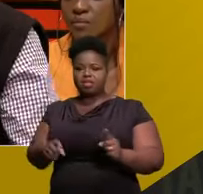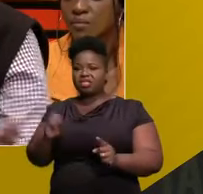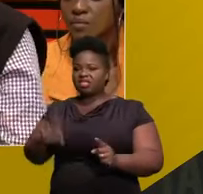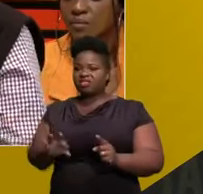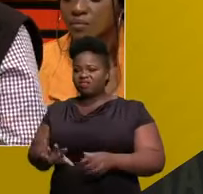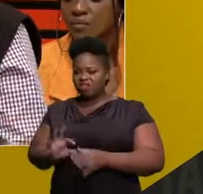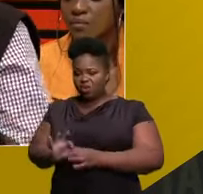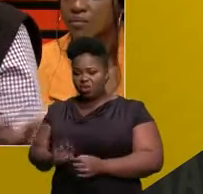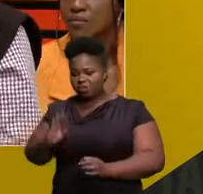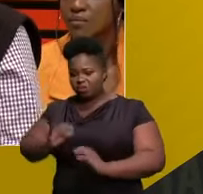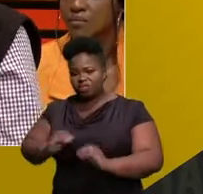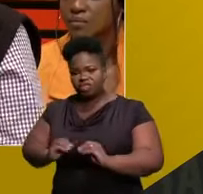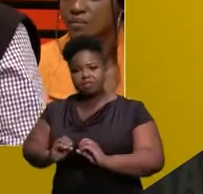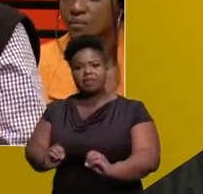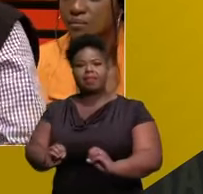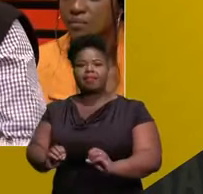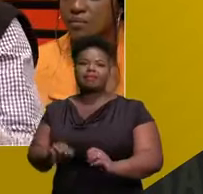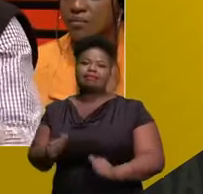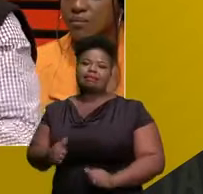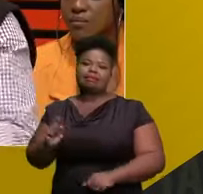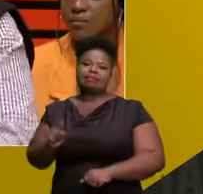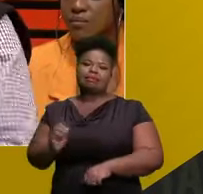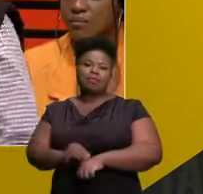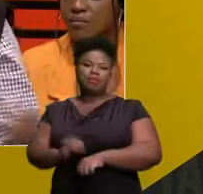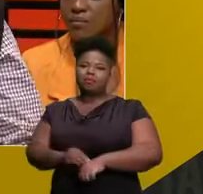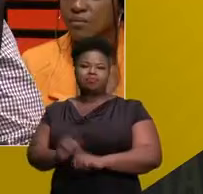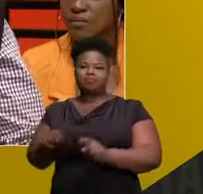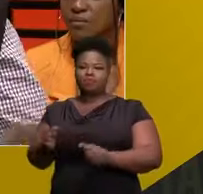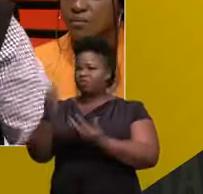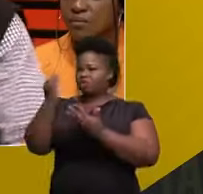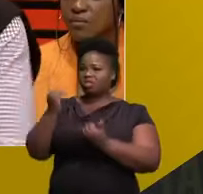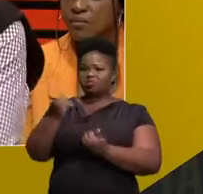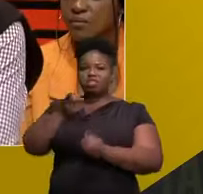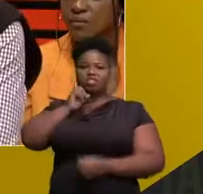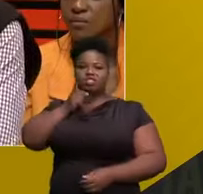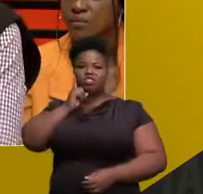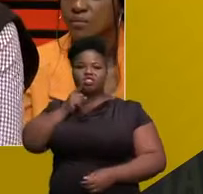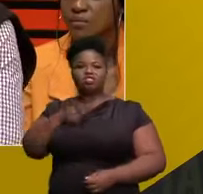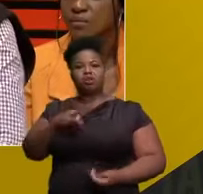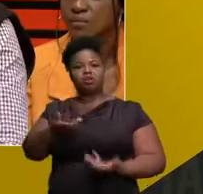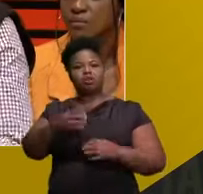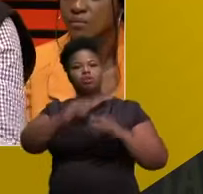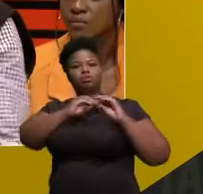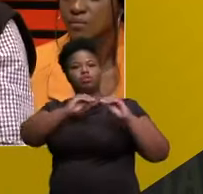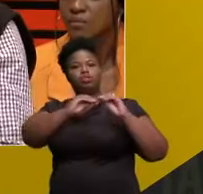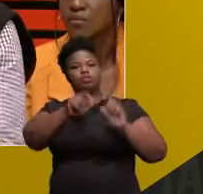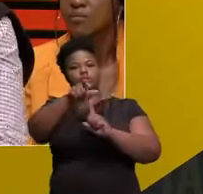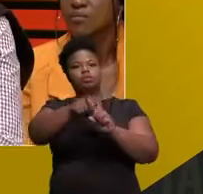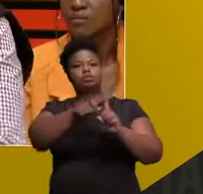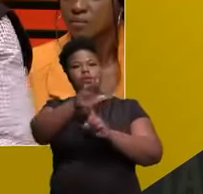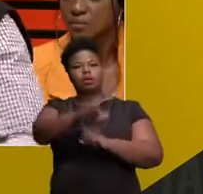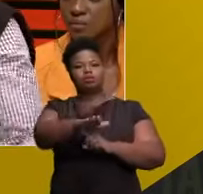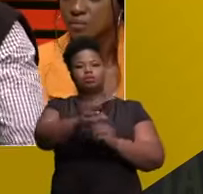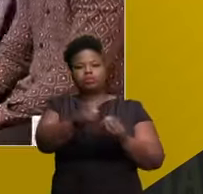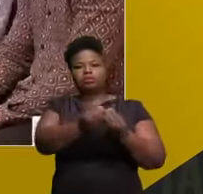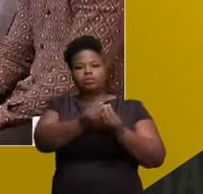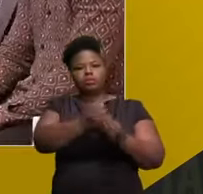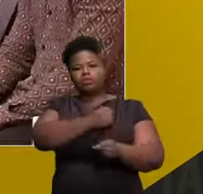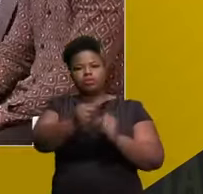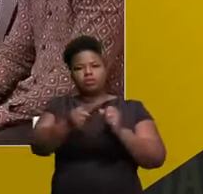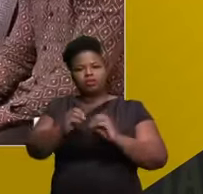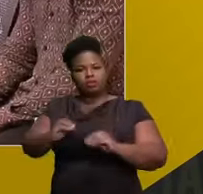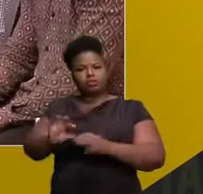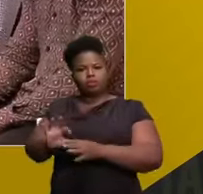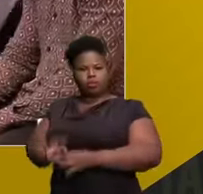ngendlini because endlini is the base you can't expect a teacher njengophumlani to teach umntana wakho into wena ongayiqalanga